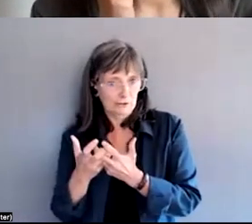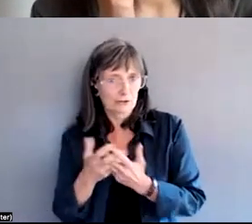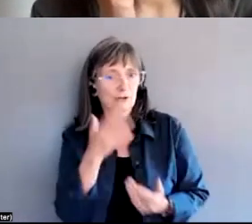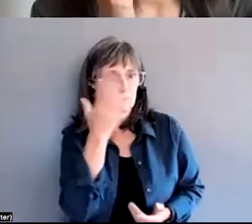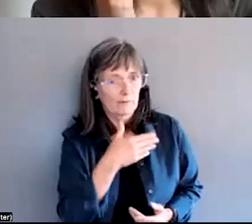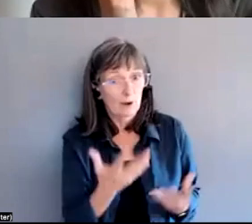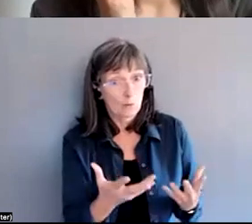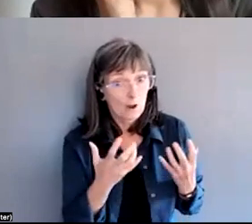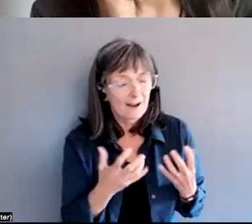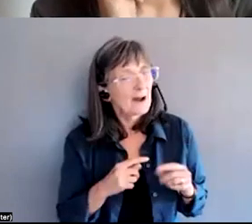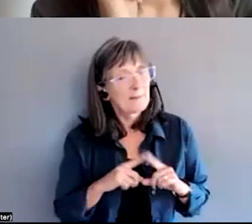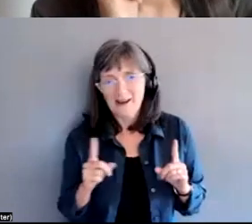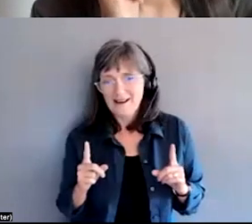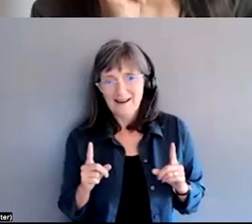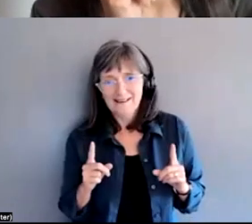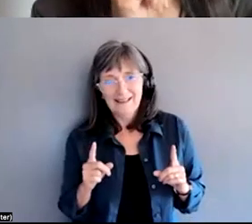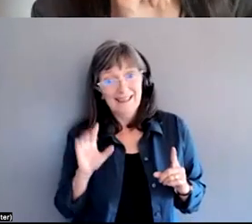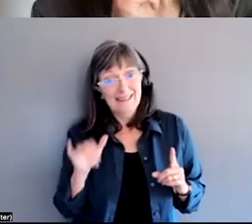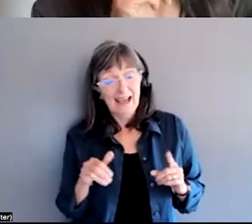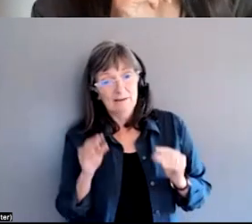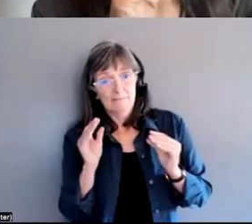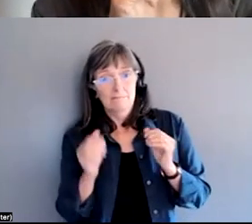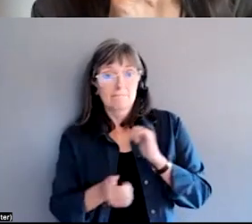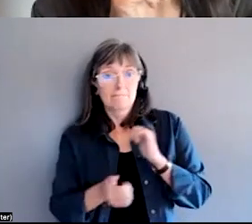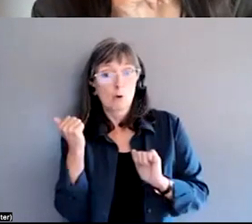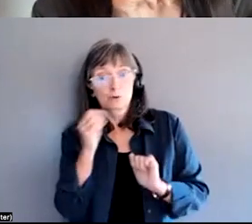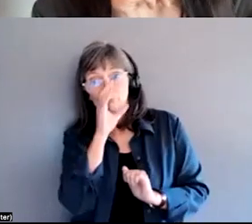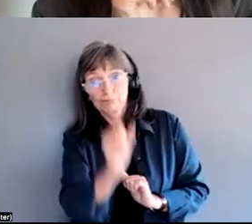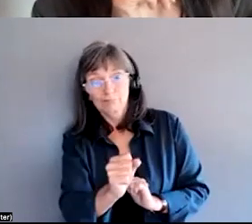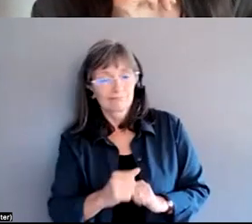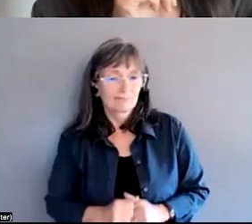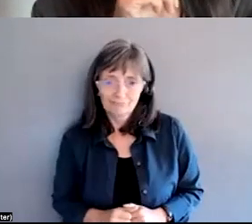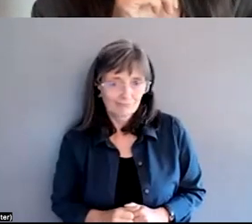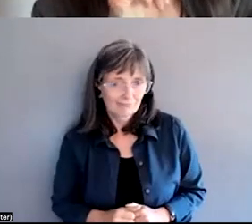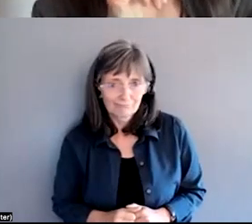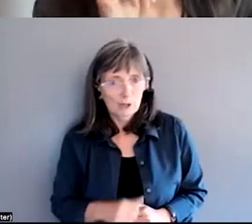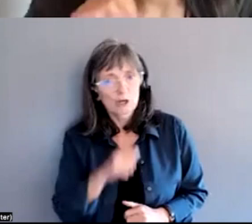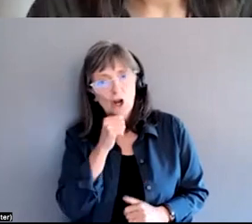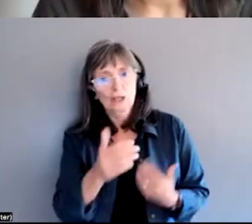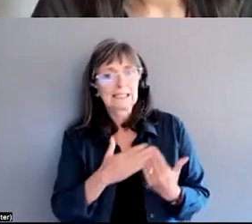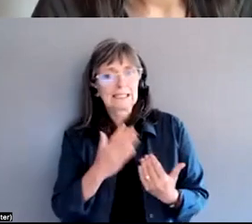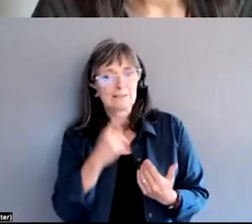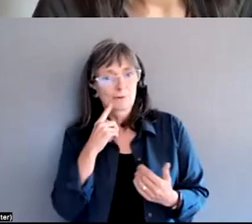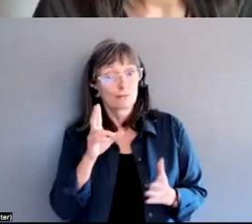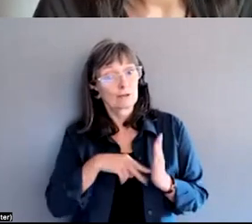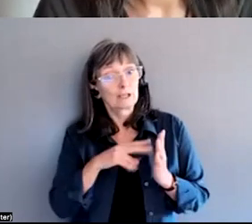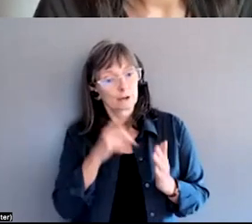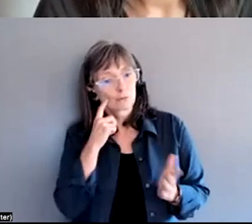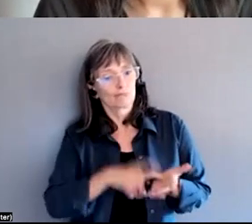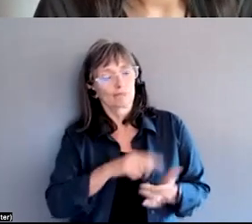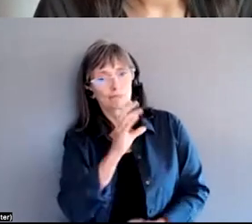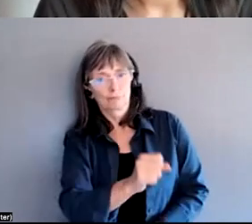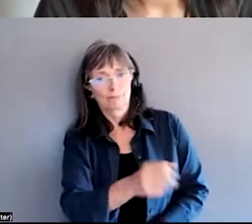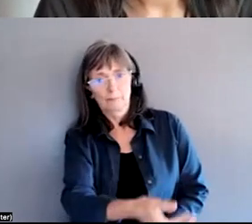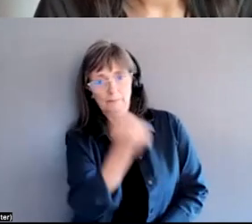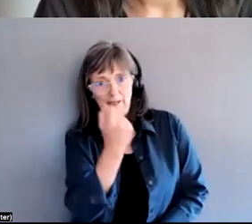literal representation that will be the most compelling or the easiest to connect to a reader. So I tend